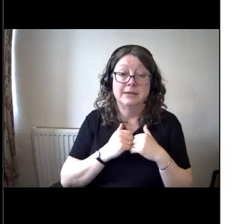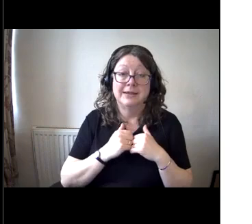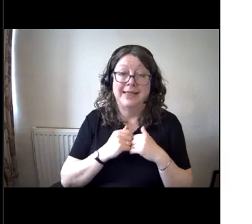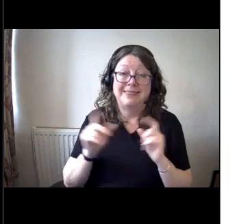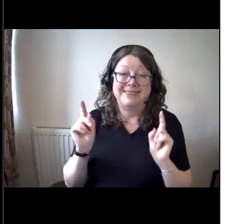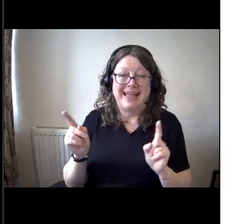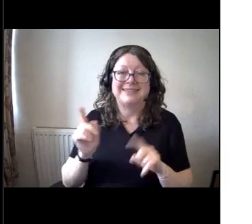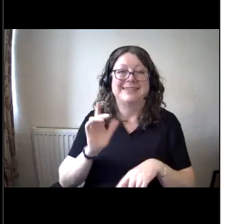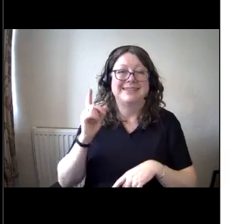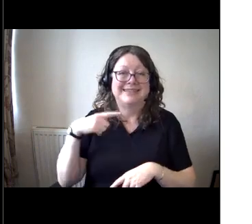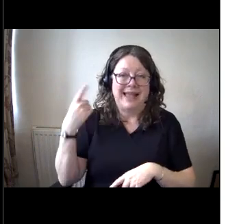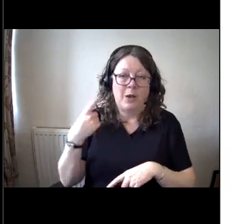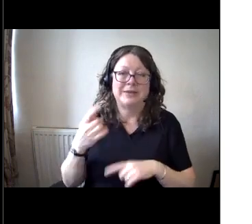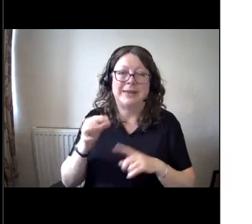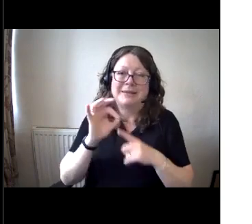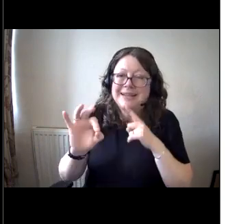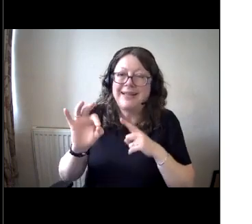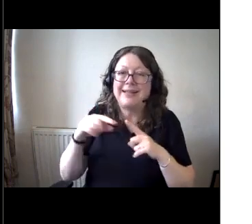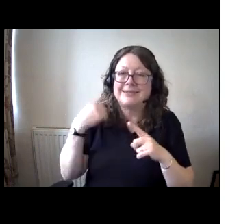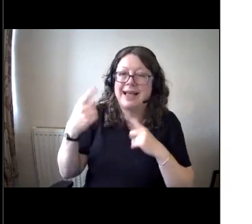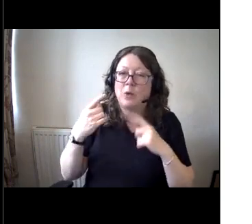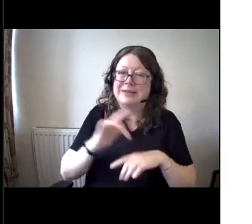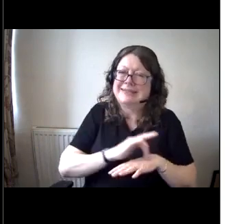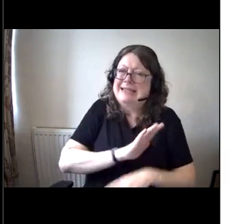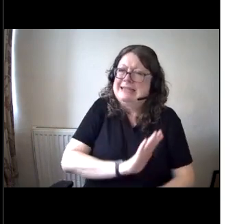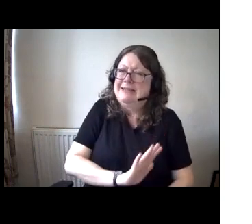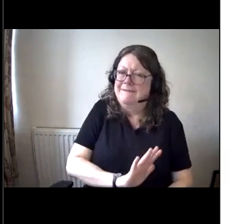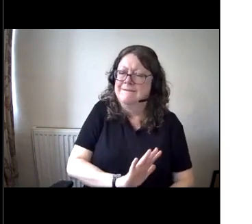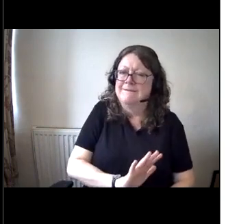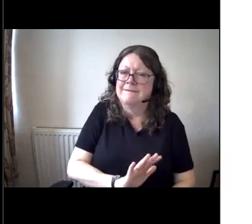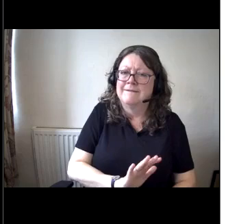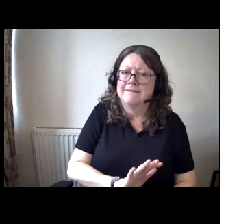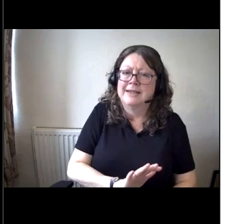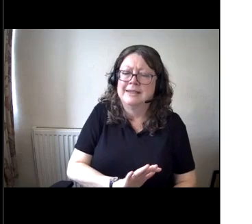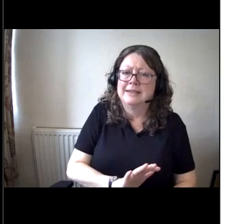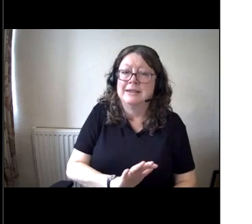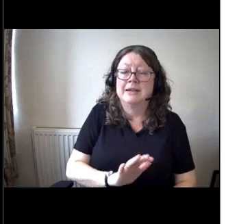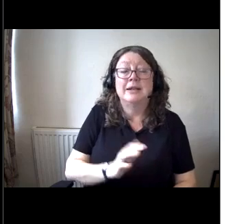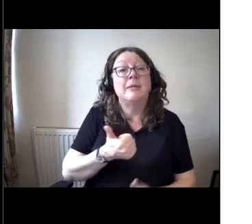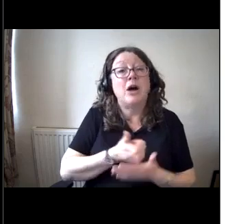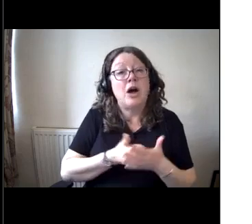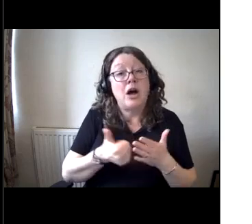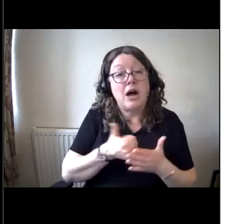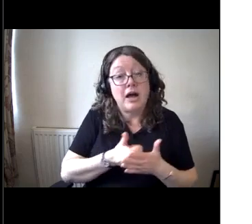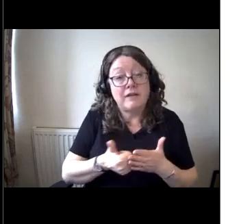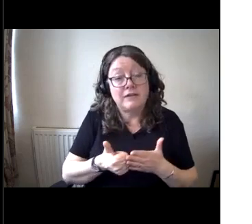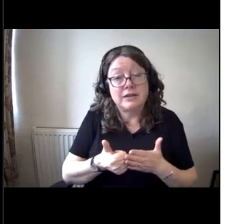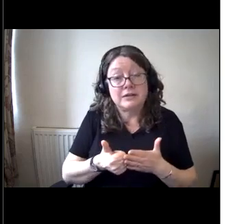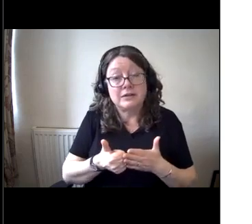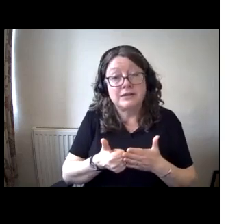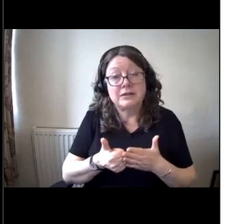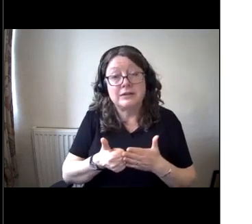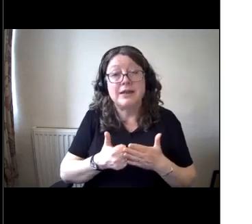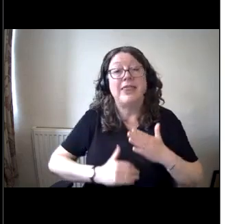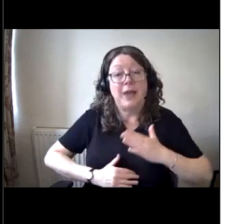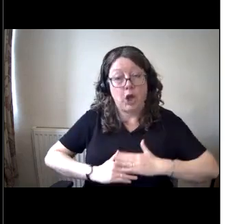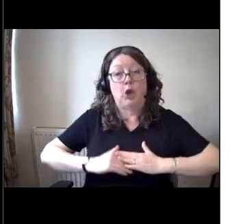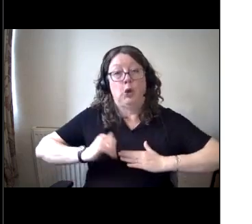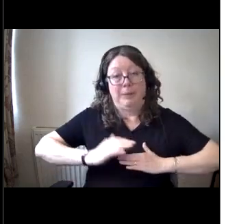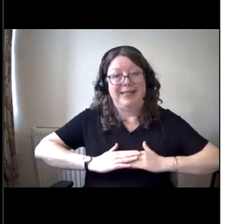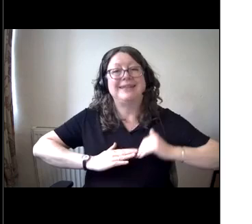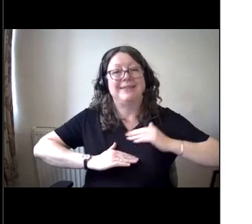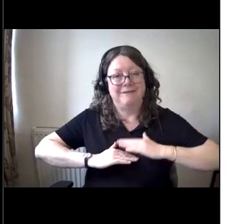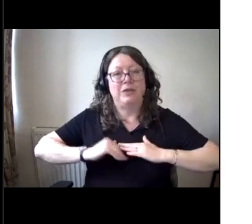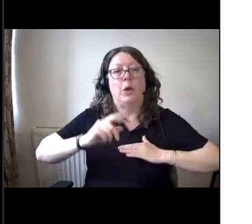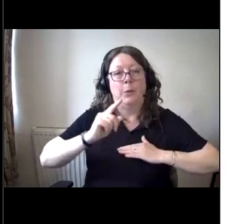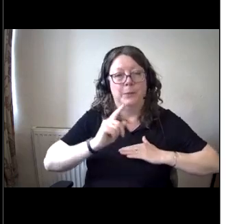she's very sensitive to that particular noise. But quite often what happens is, these things are cumulative for our young people.